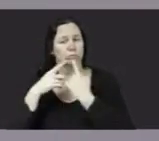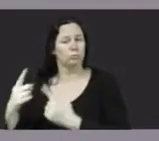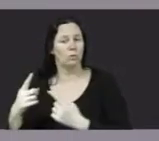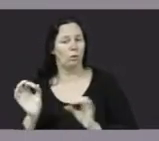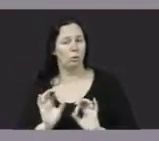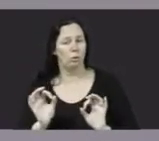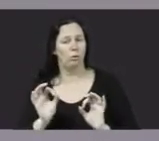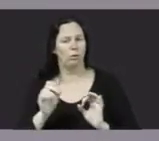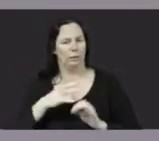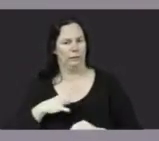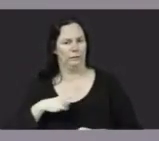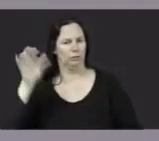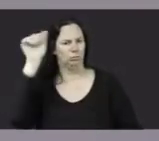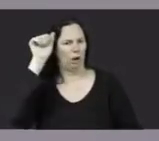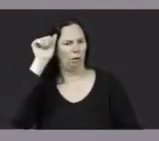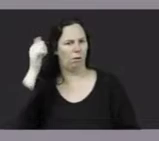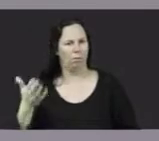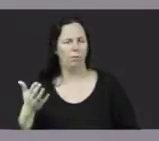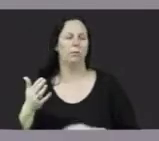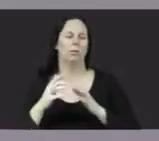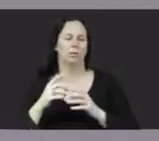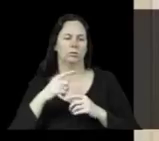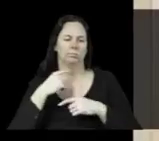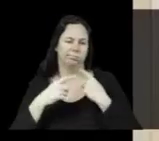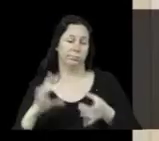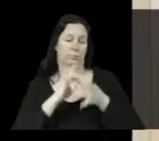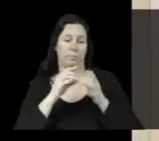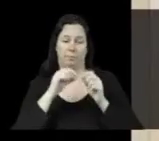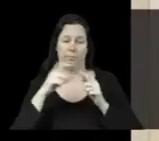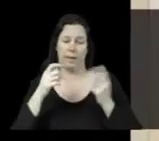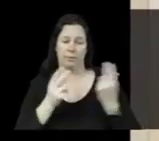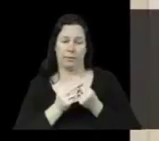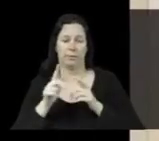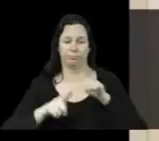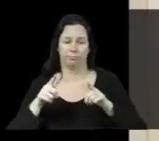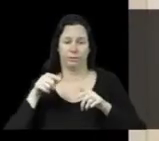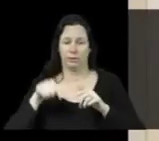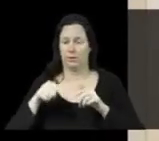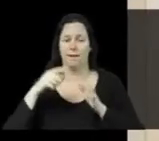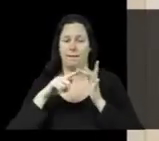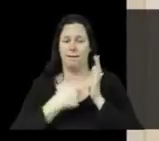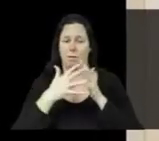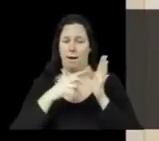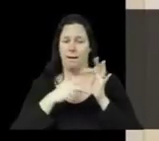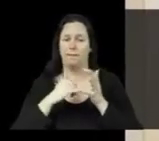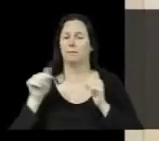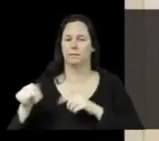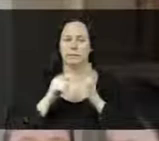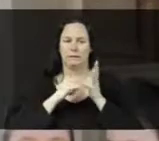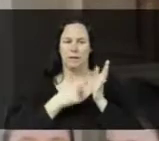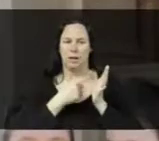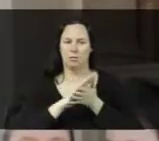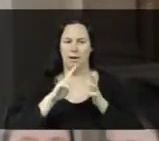told that you need to know. Joining Beck on the journey into the airwaves is Sarah